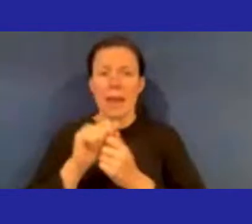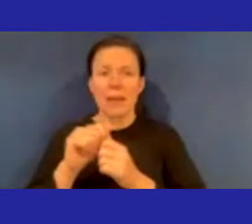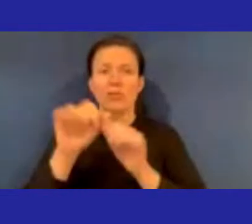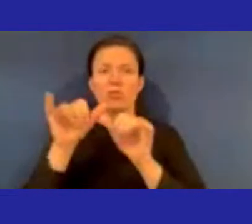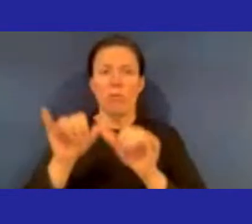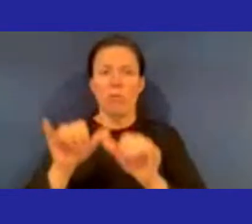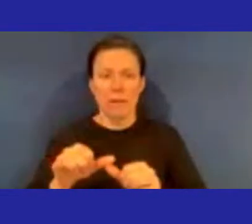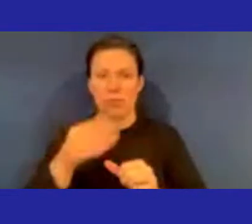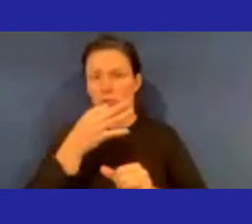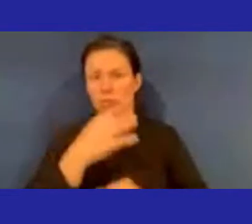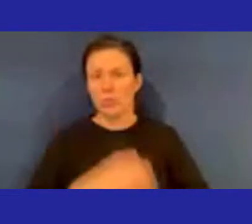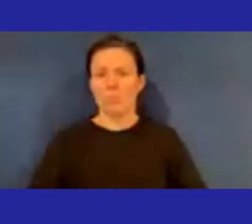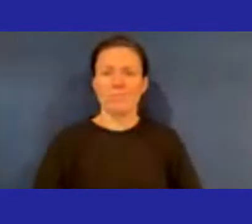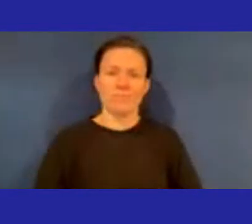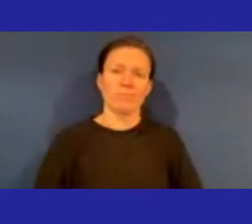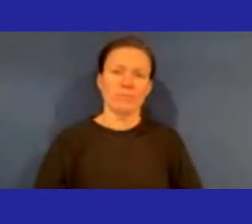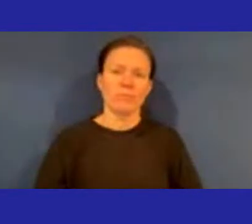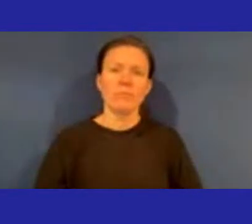one.